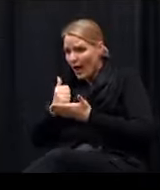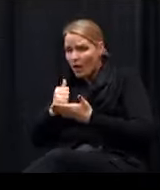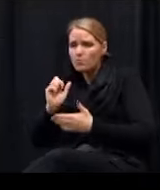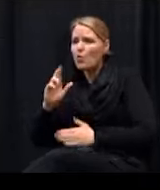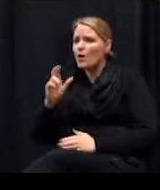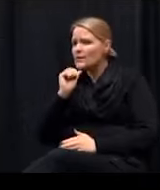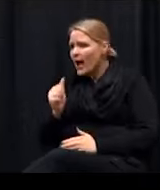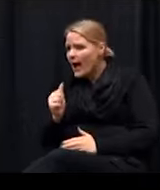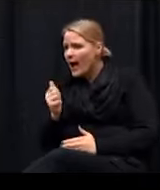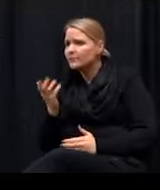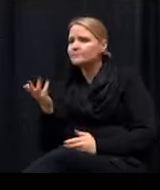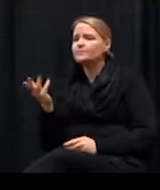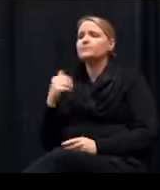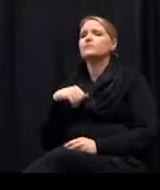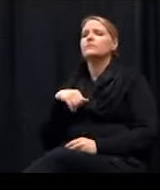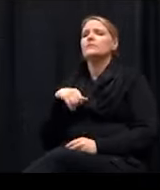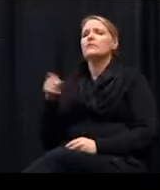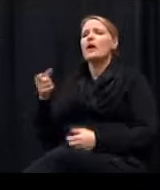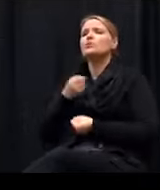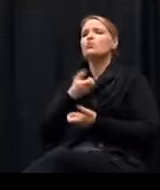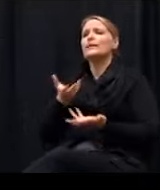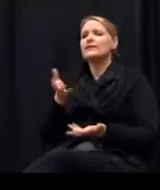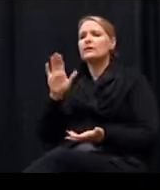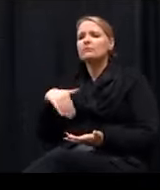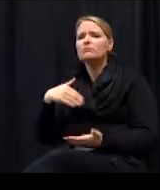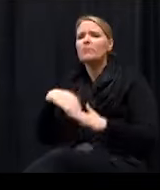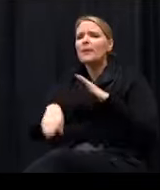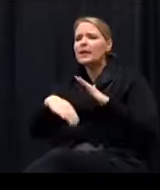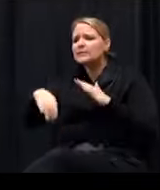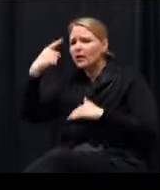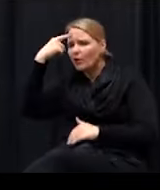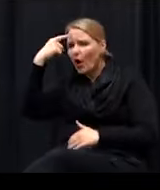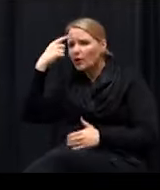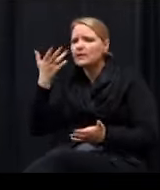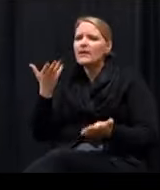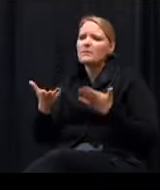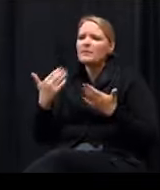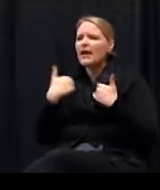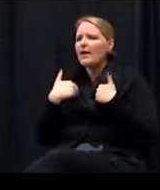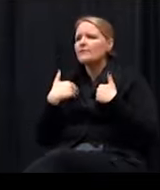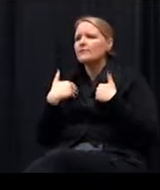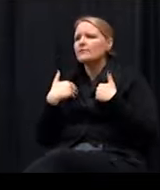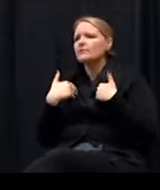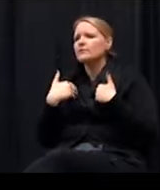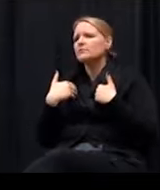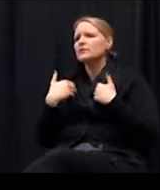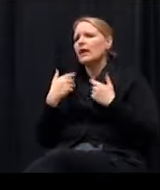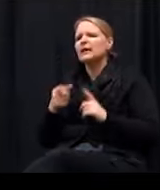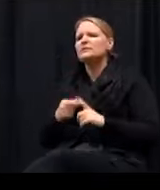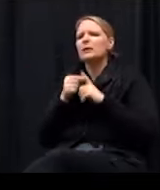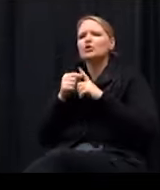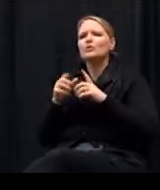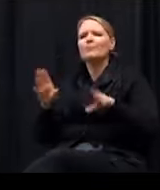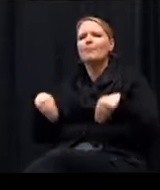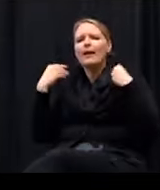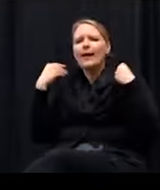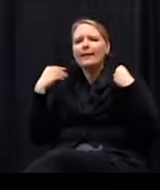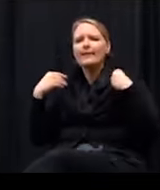they not? They're expressing basic thoughts, and they may have like a comfort, like they might have a special blanket,